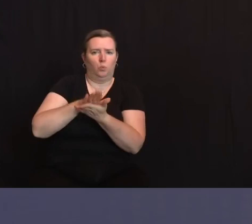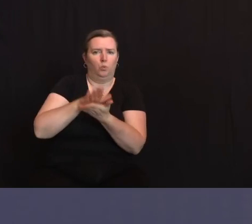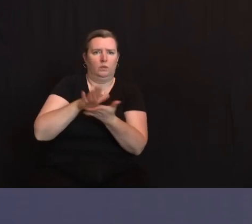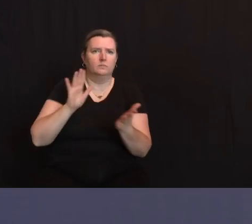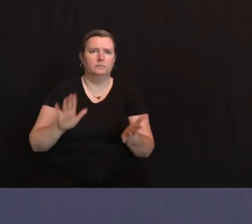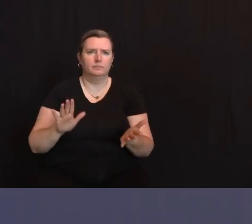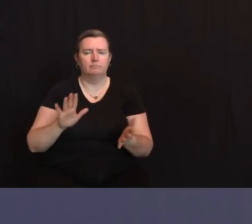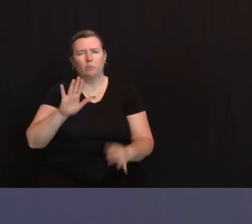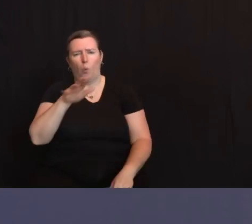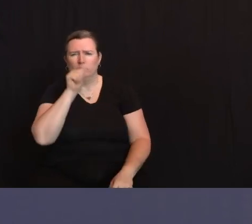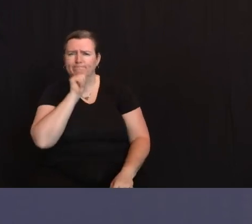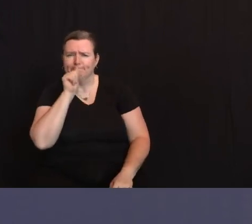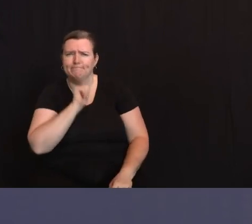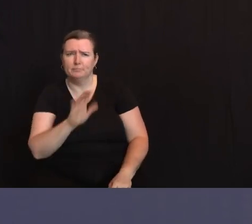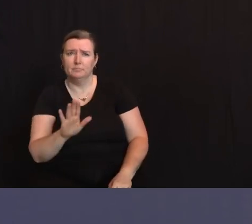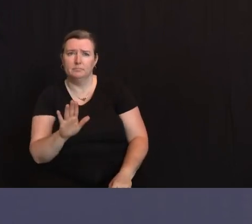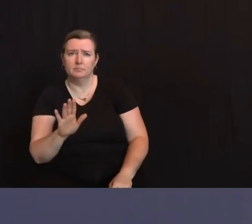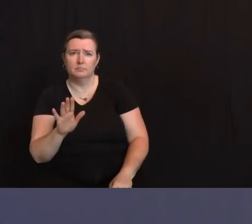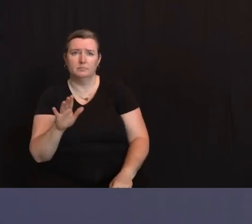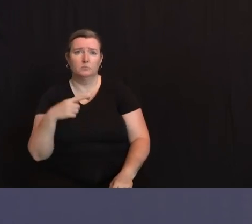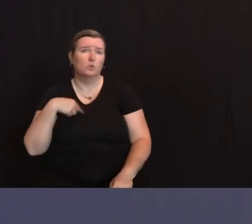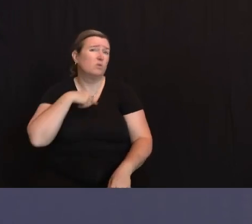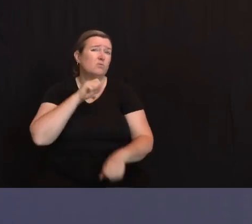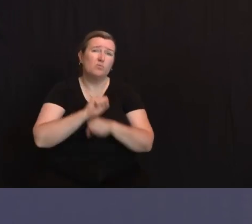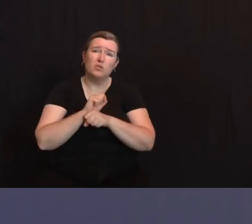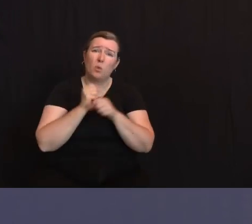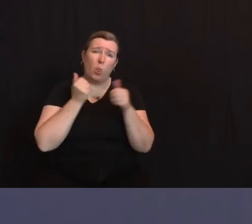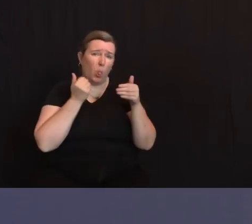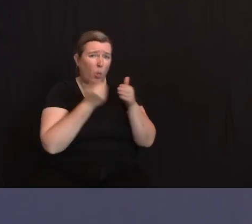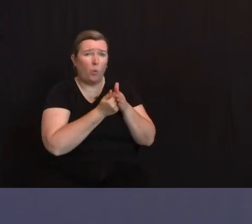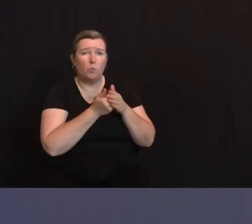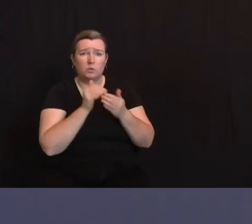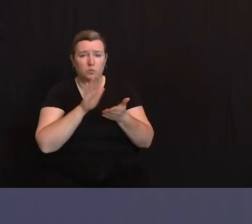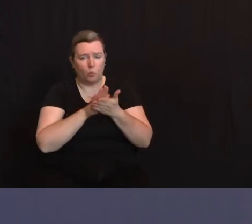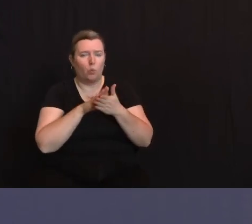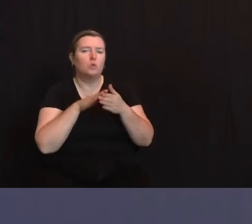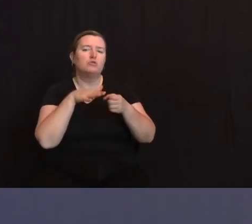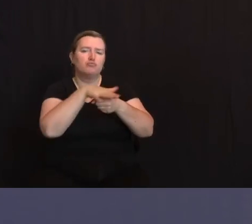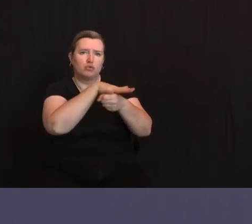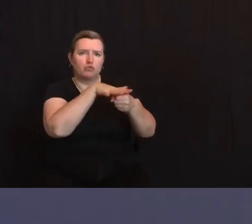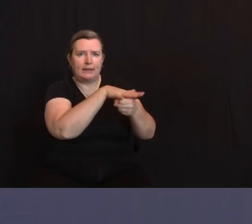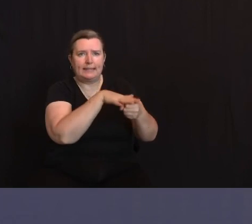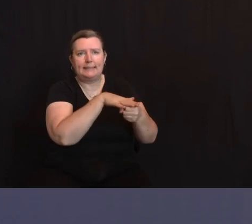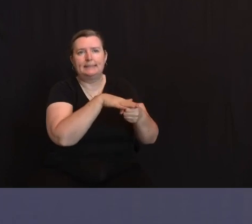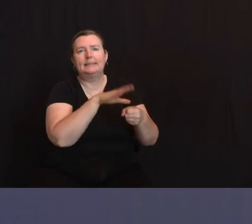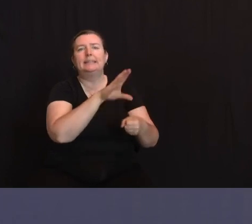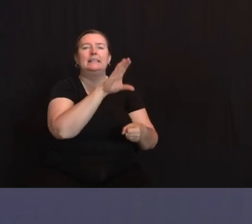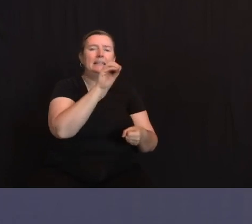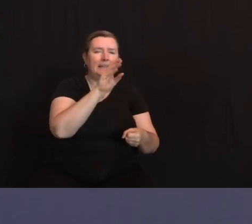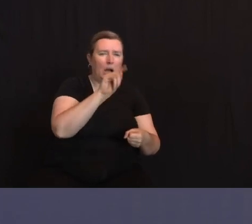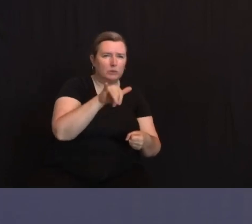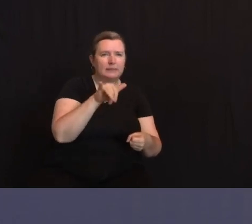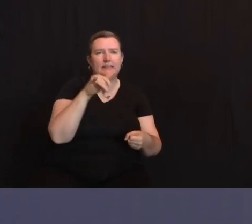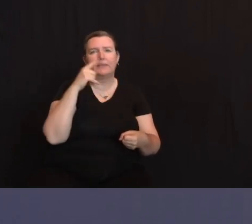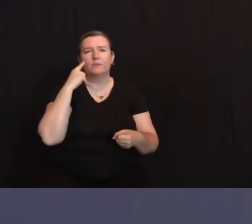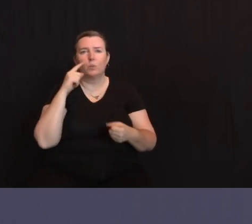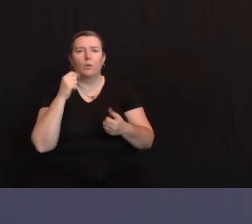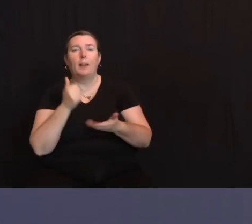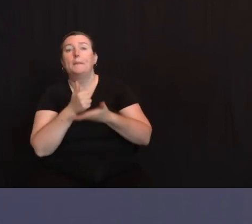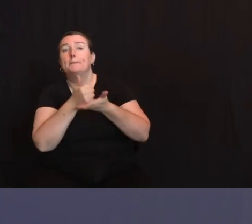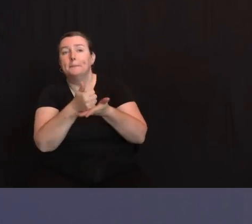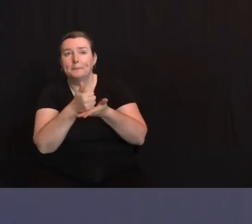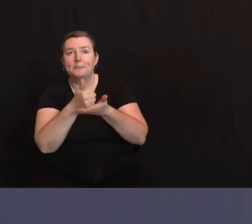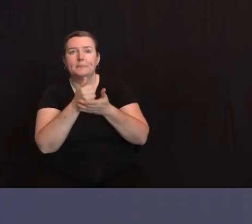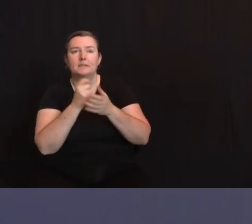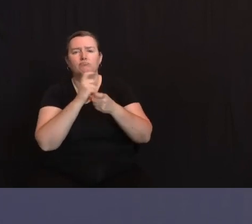And yes, we are working with both counties and districts on PPE, but we're not there yet. But we are working on that, and we've